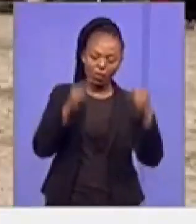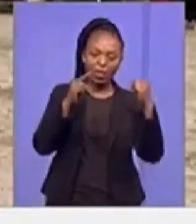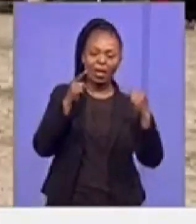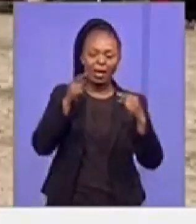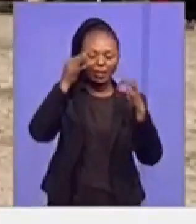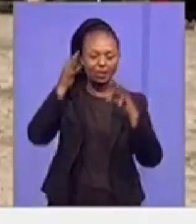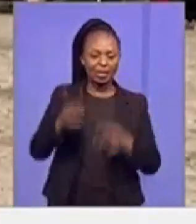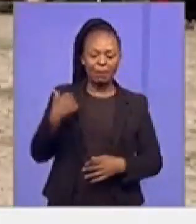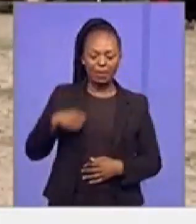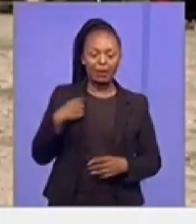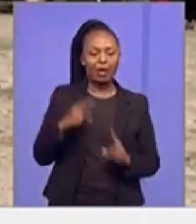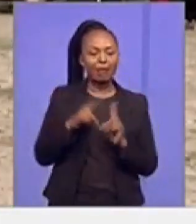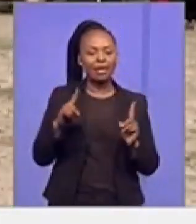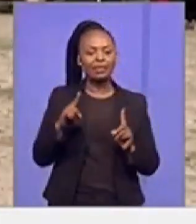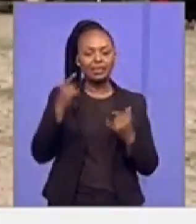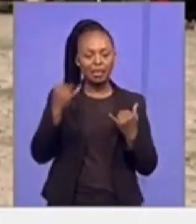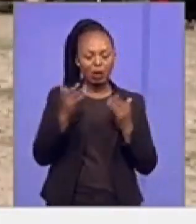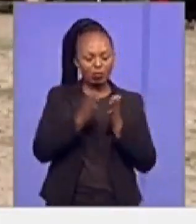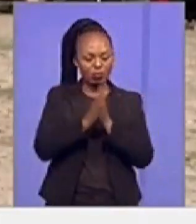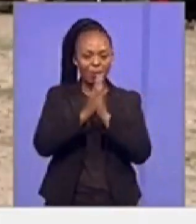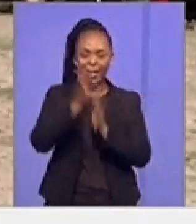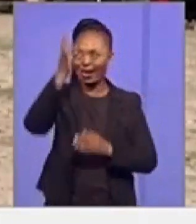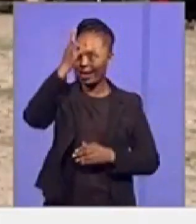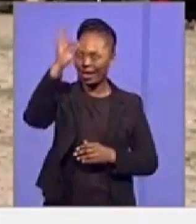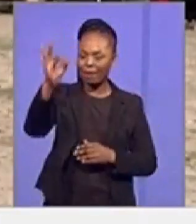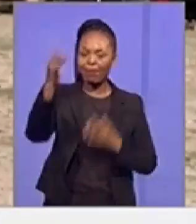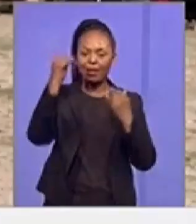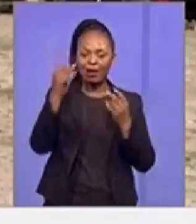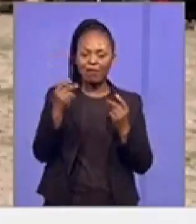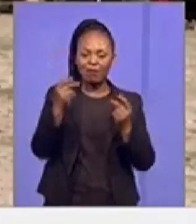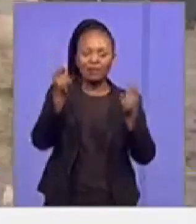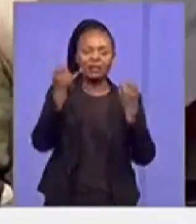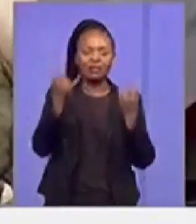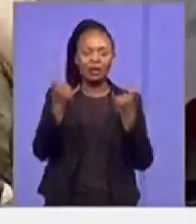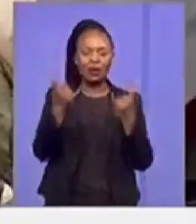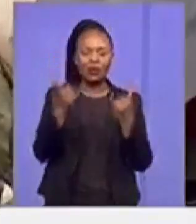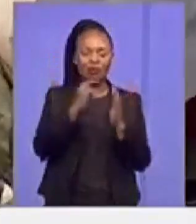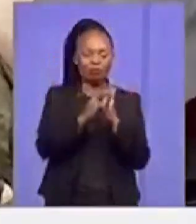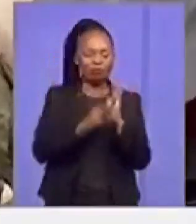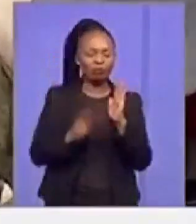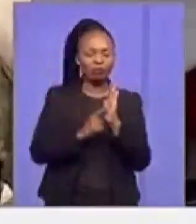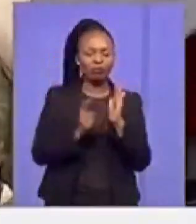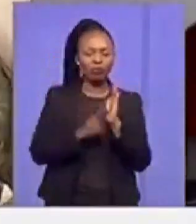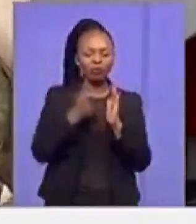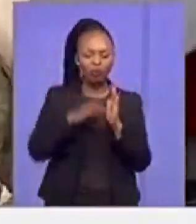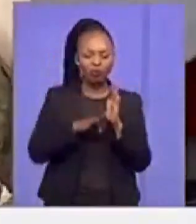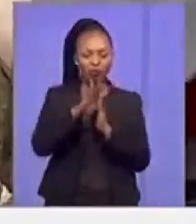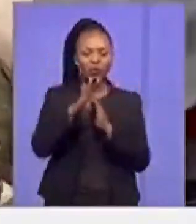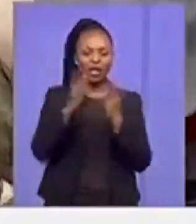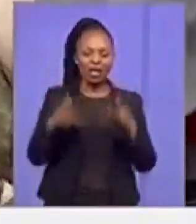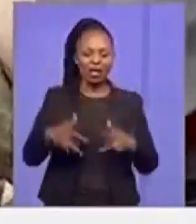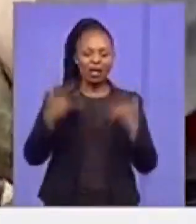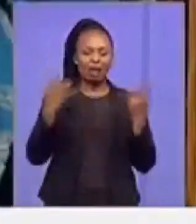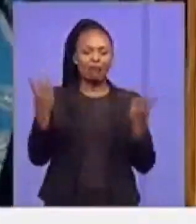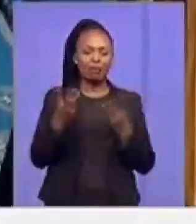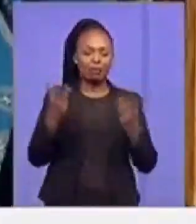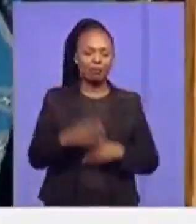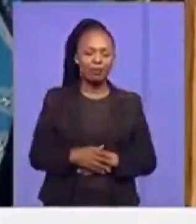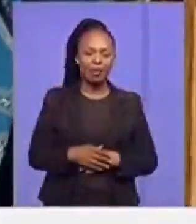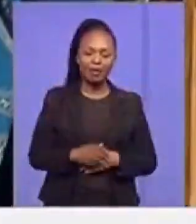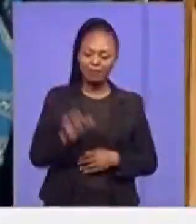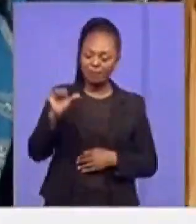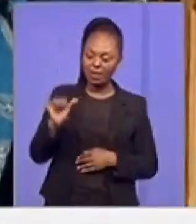masepala empa e tla ipiletsa ho mmuso ho akufisa mehato ya ona ya mananeo a tlhabollo. So the Housing